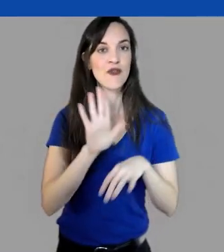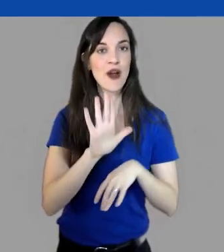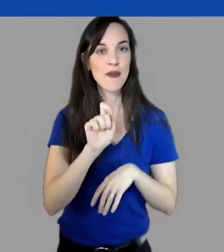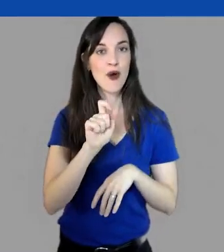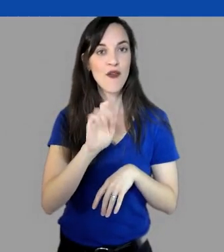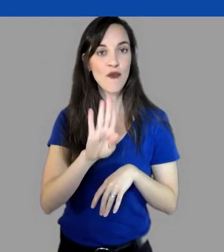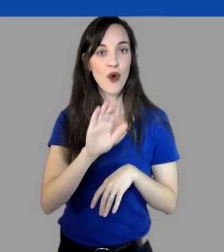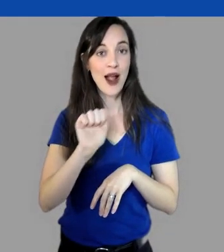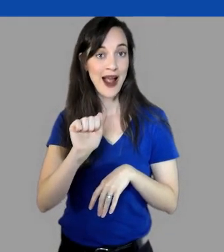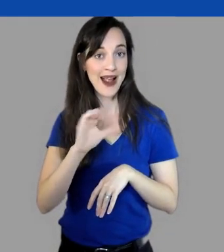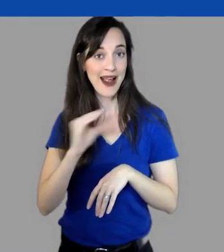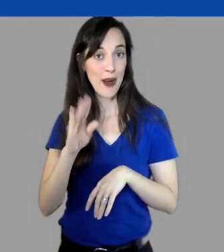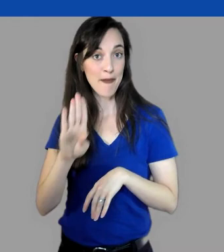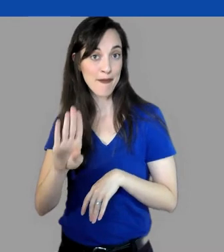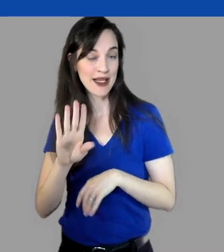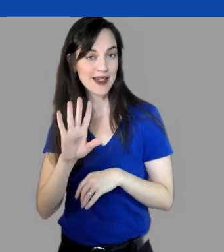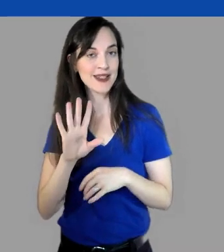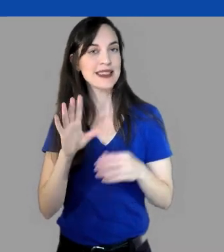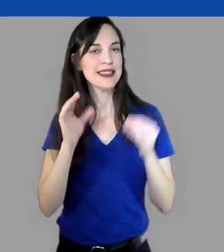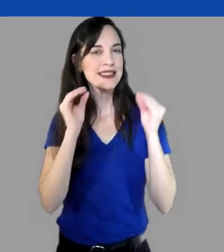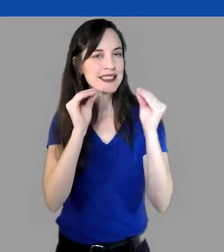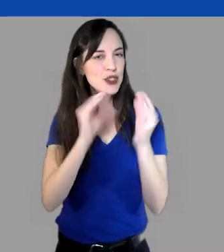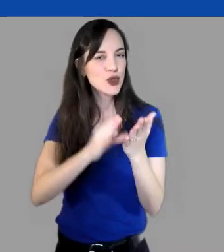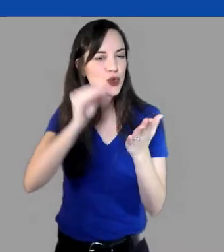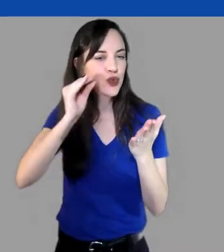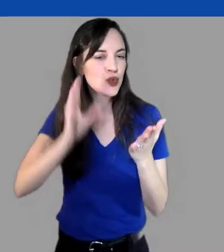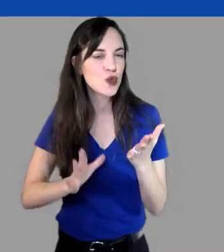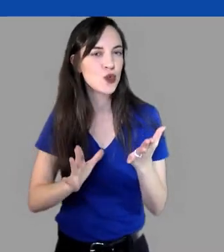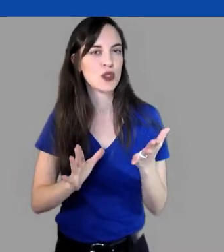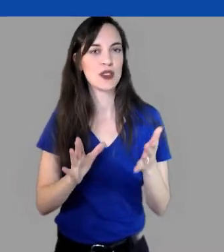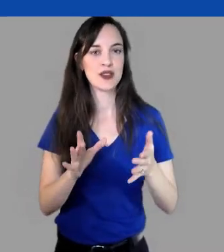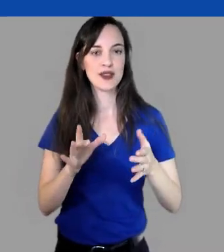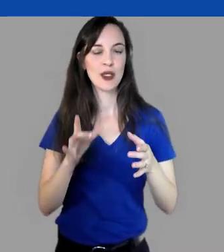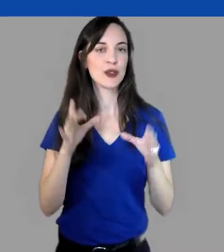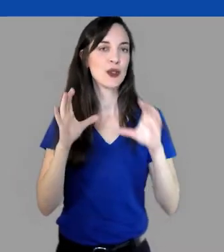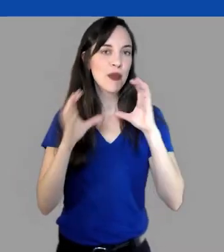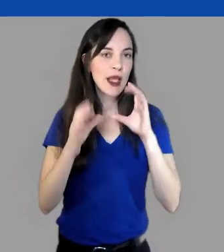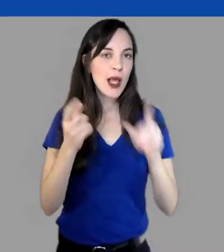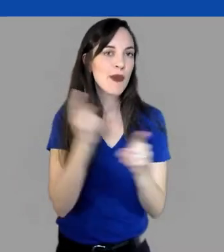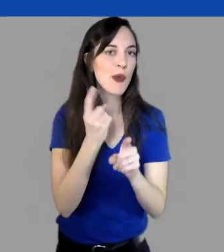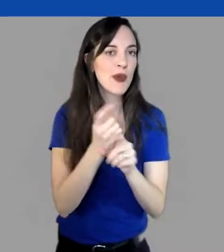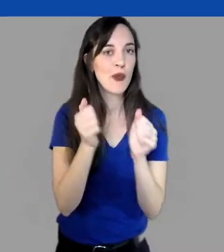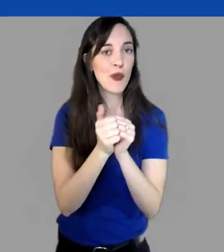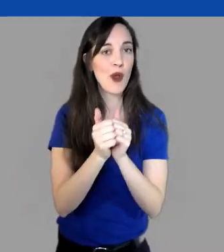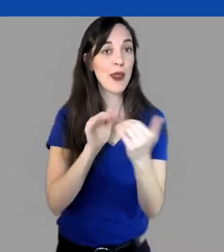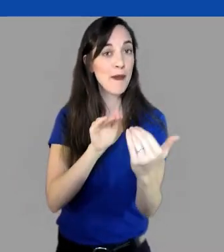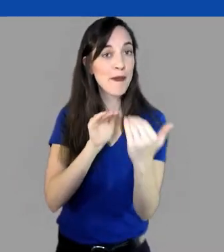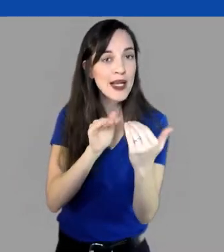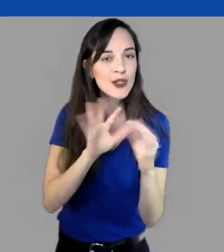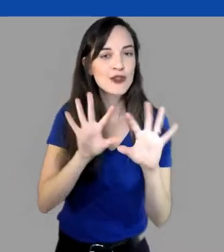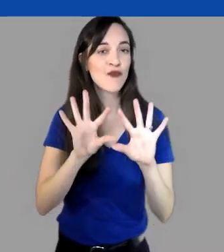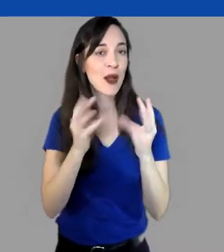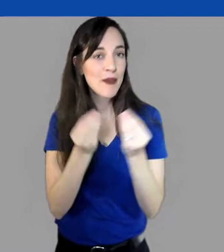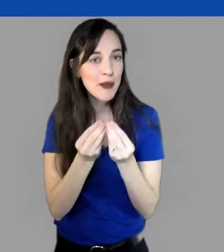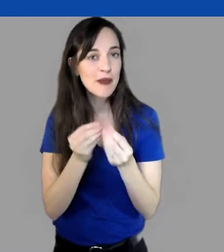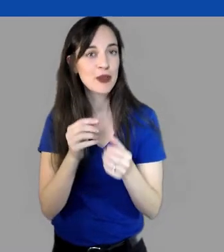Standards 5.4 A and B are all about teaching students to communicate appropriately with peers